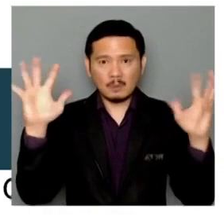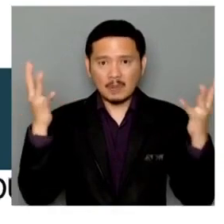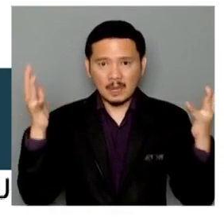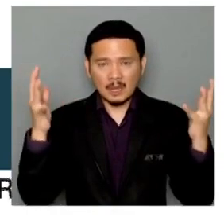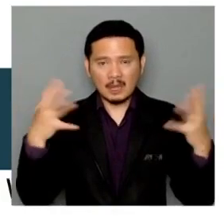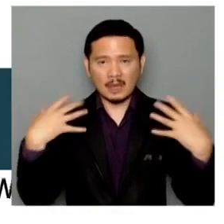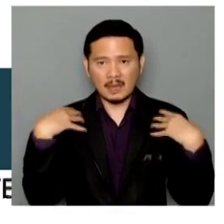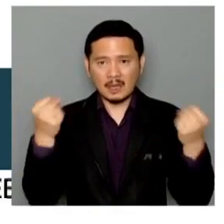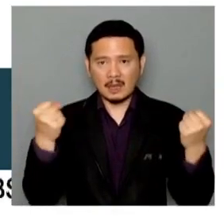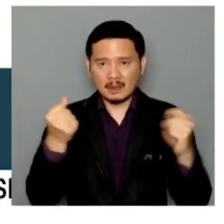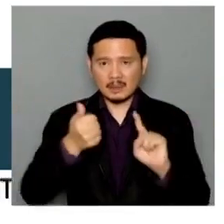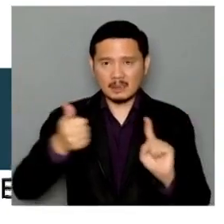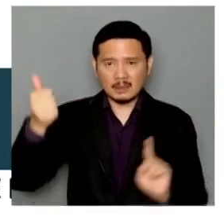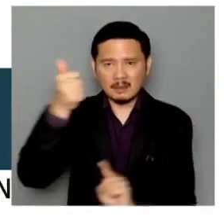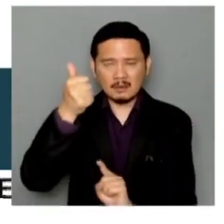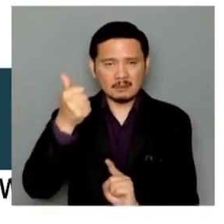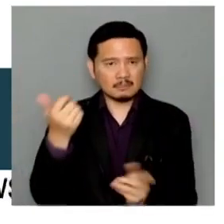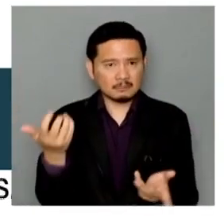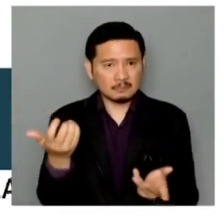that?